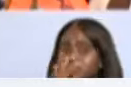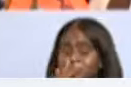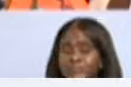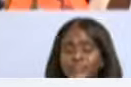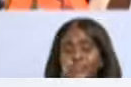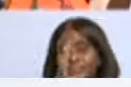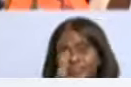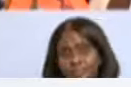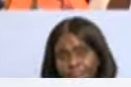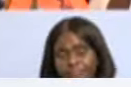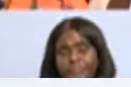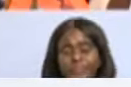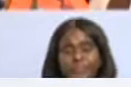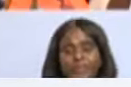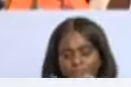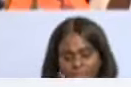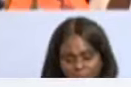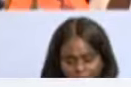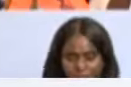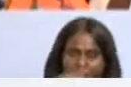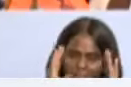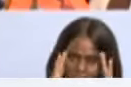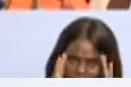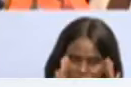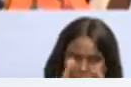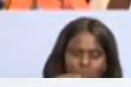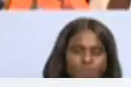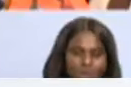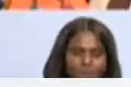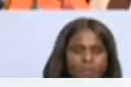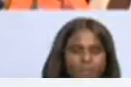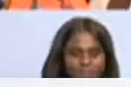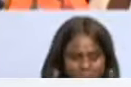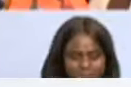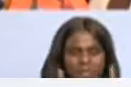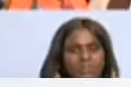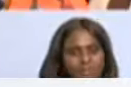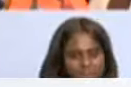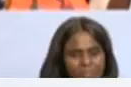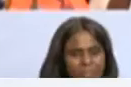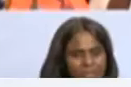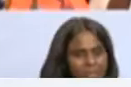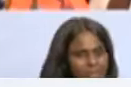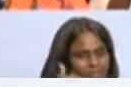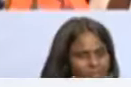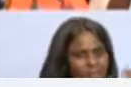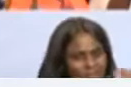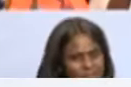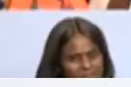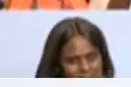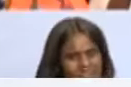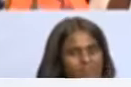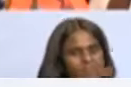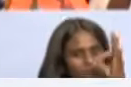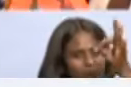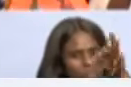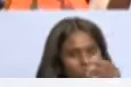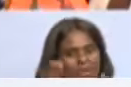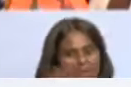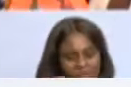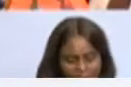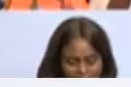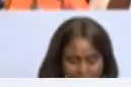Madam Speaker, we must commit to working together and embracing an inclusive and shared future. As we